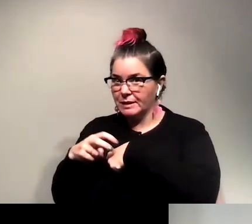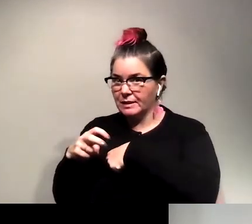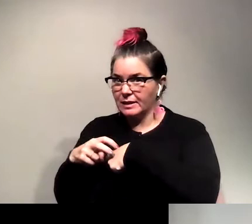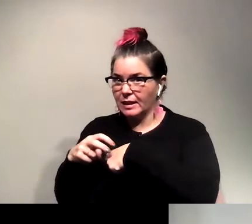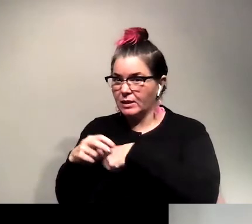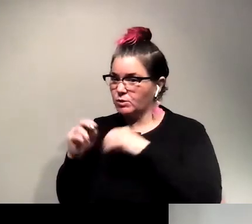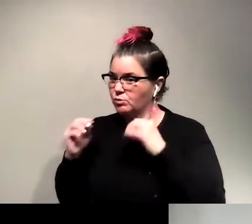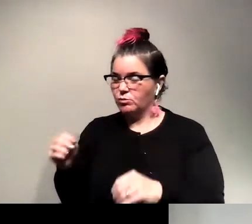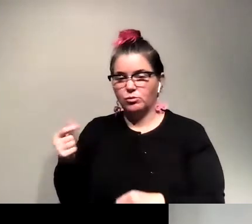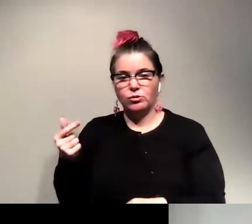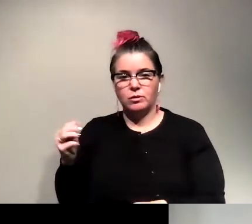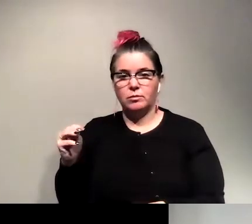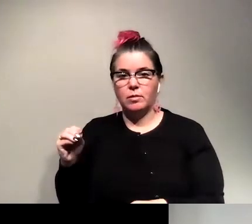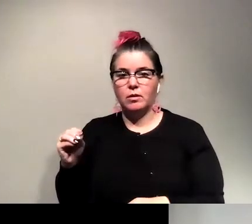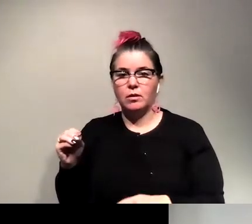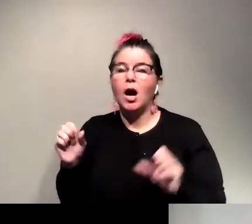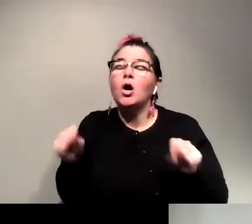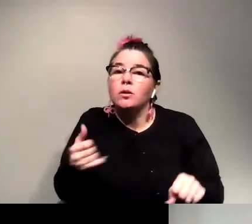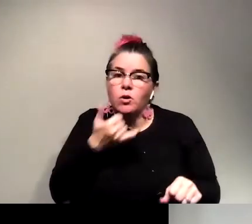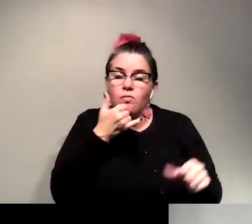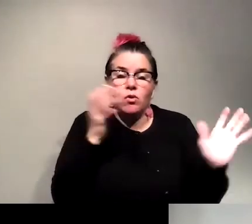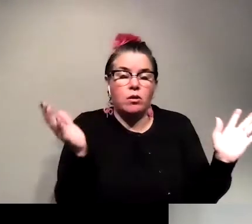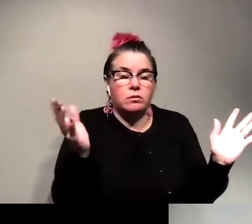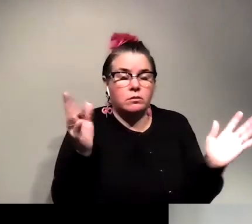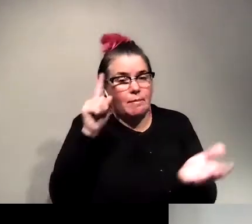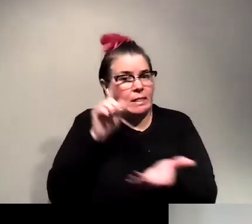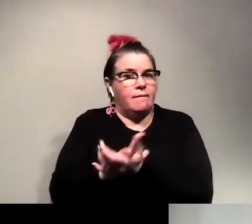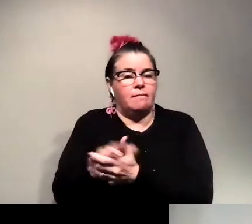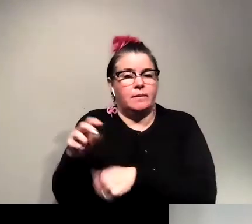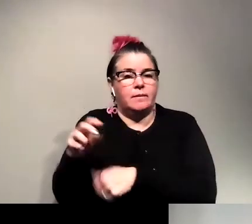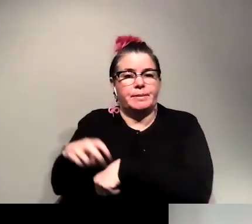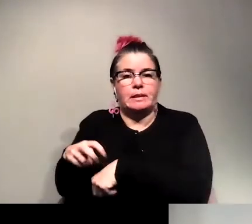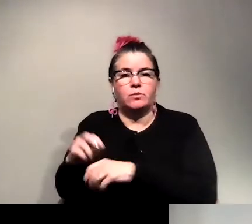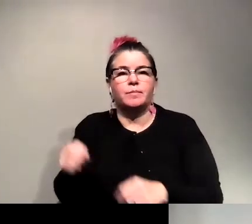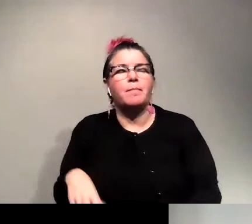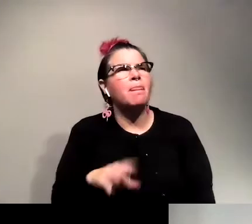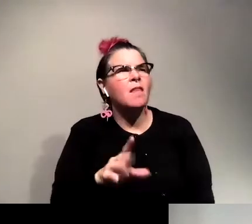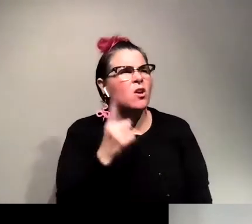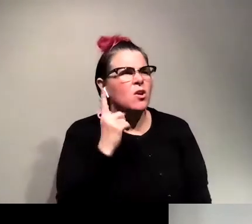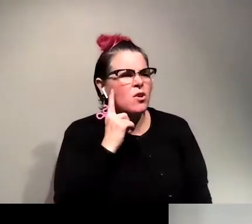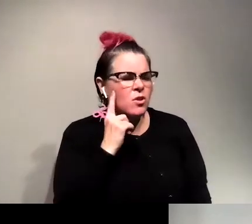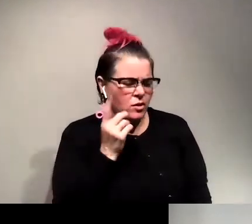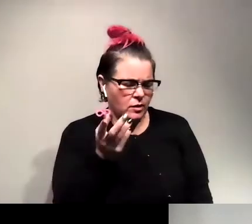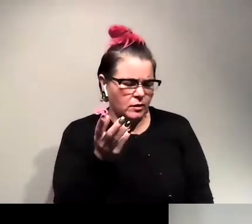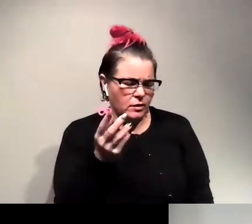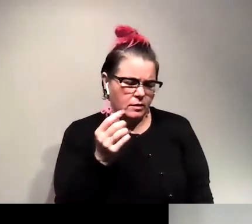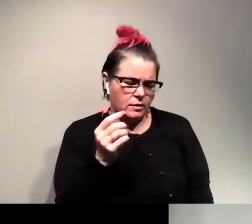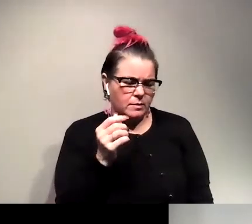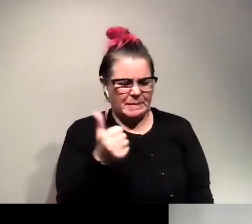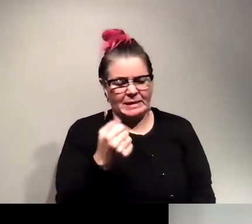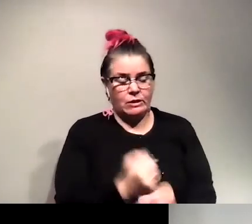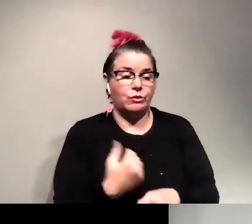that there aren't GMOs for. I could be wrong, but I believe it is. I know I heard this was like maybe 10 or more years ago, but